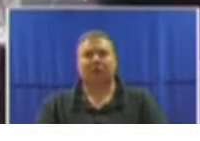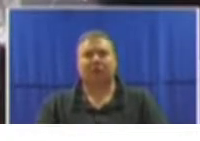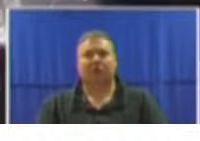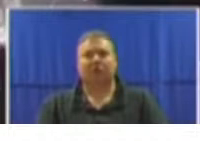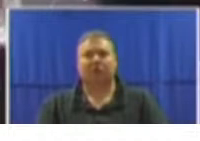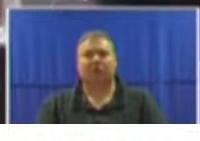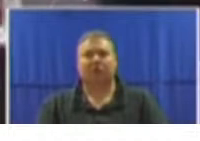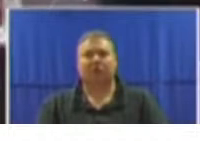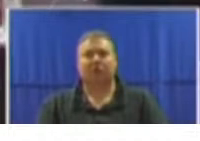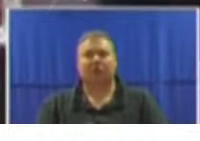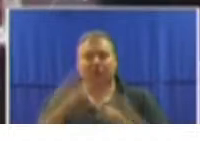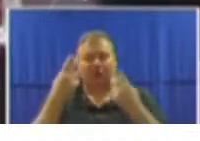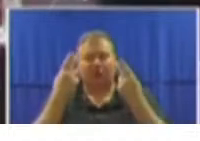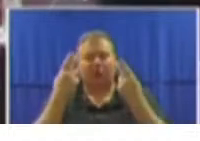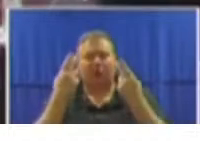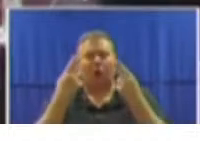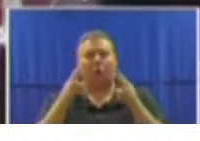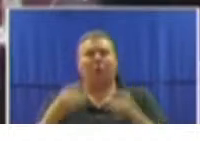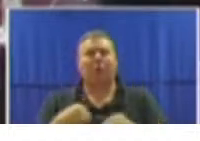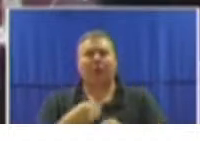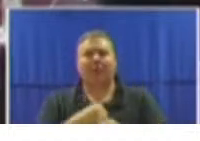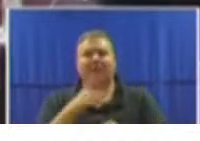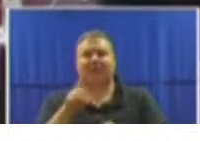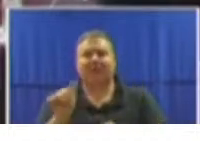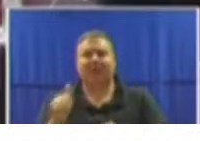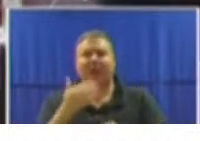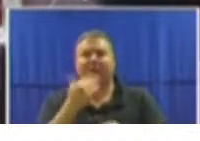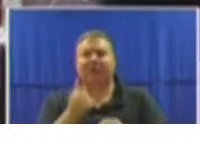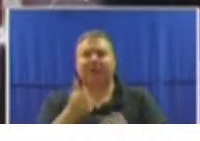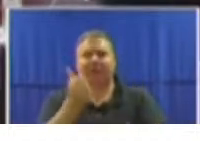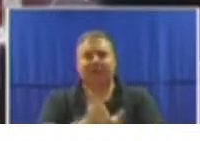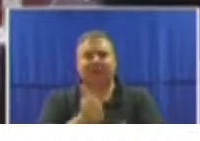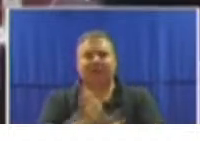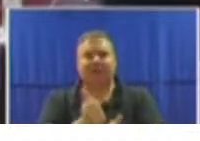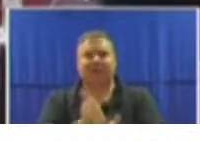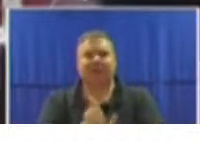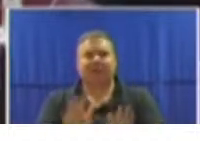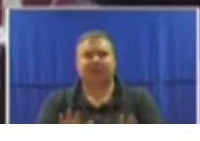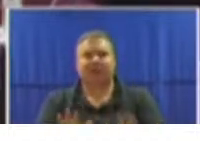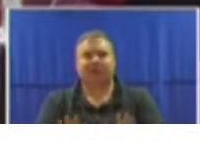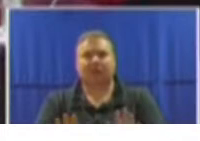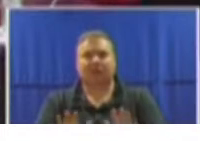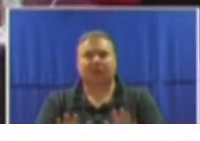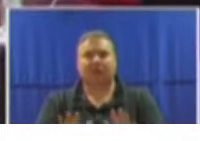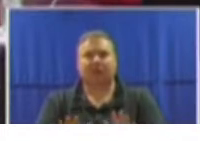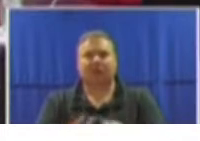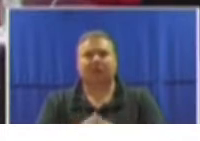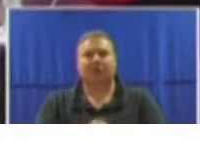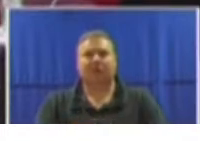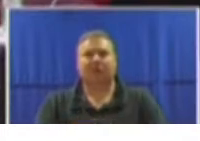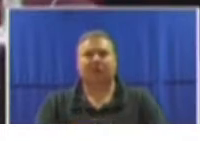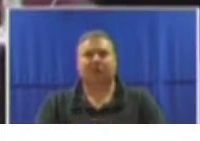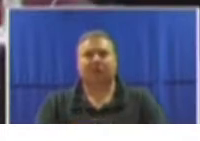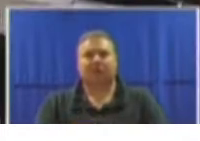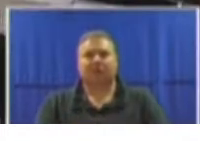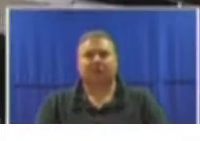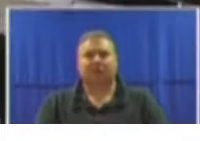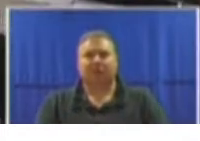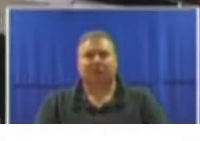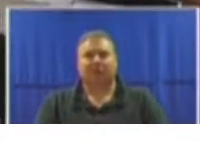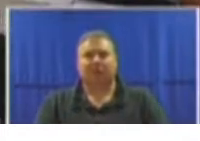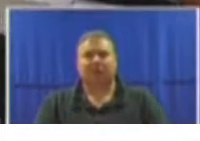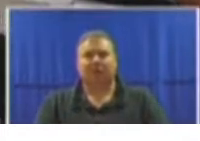Honorable members from the DA, will you please take your seats? Please take your seats.